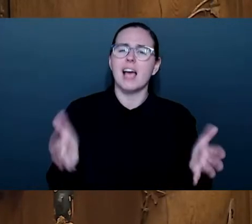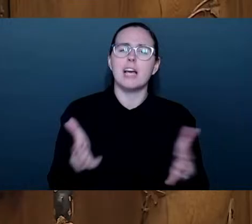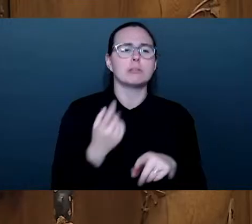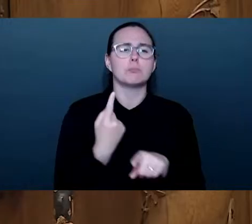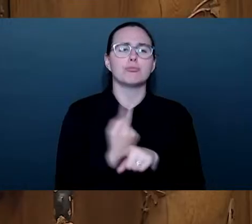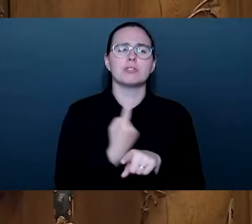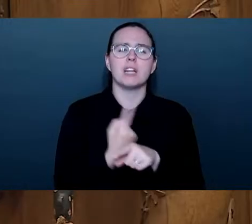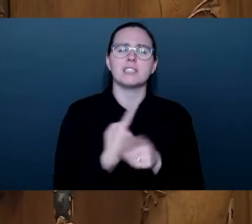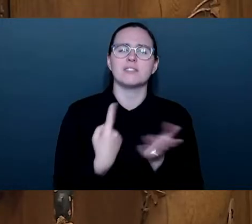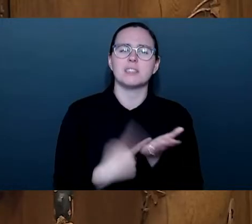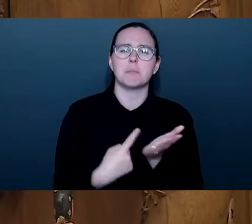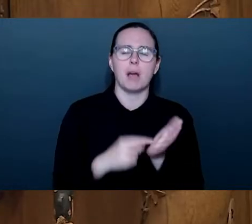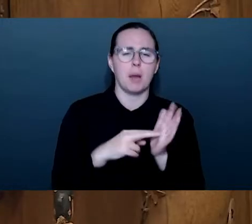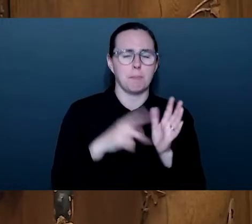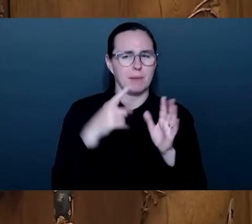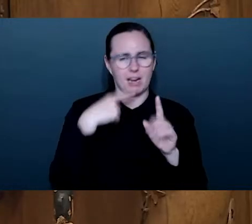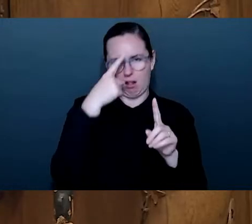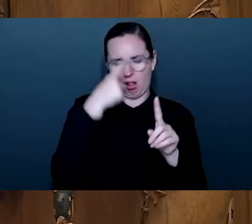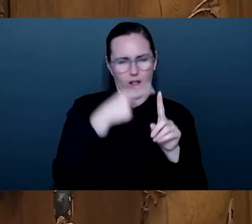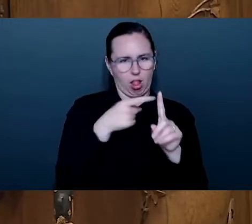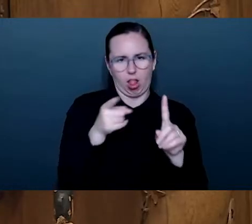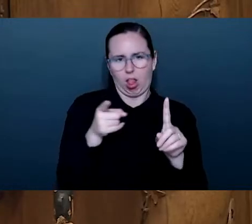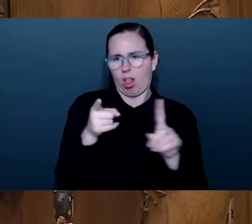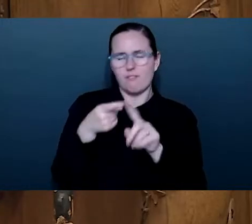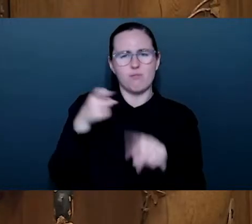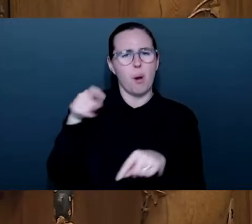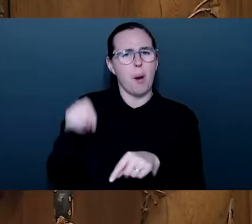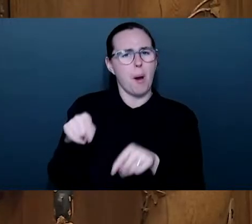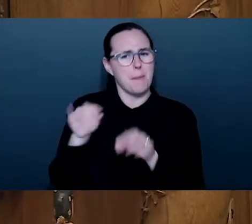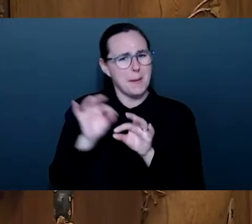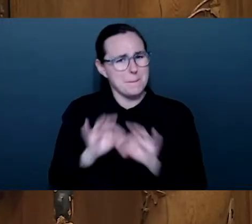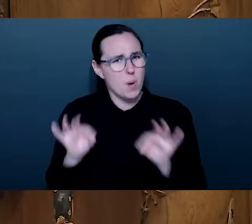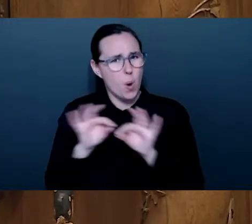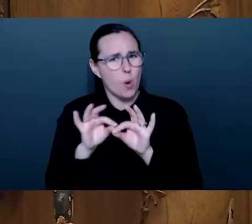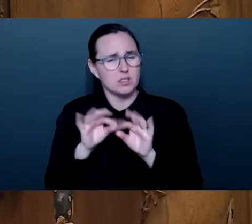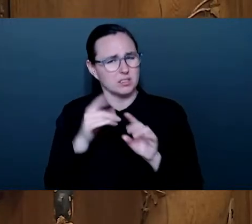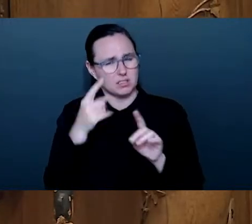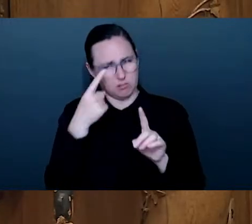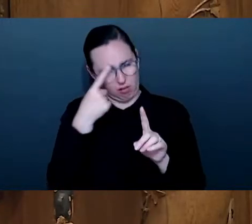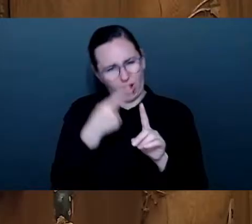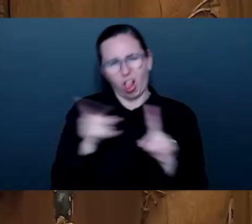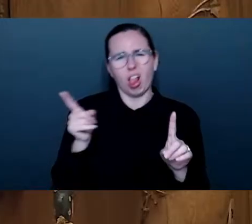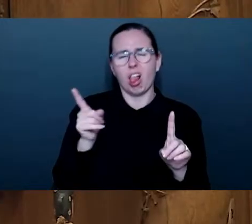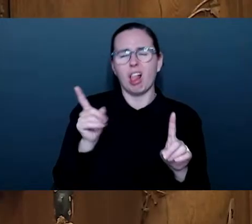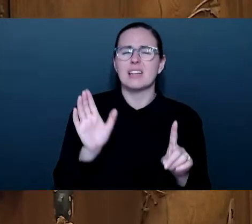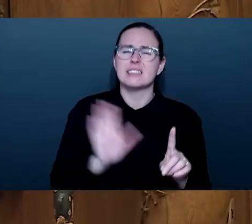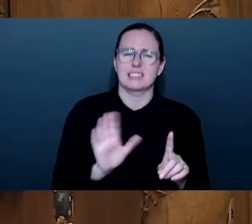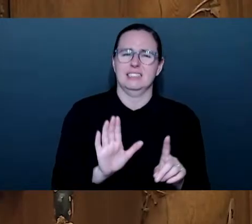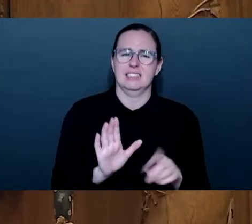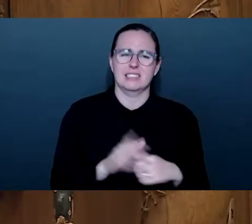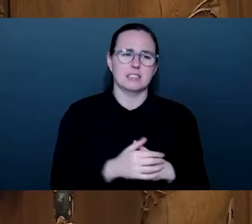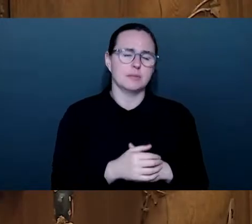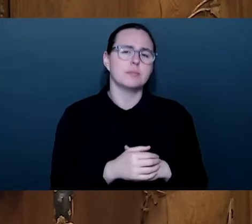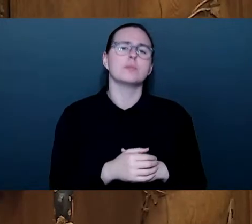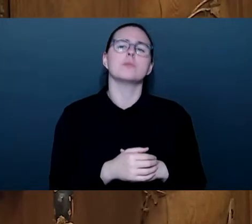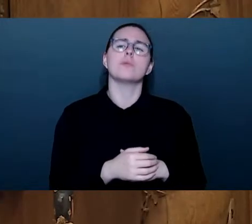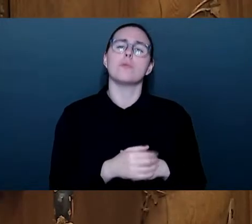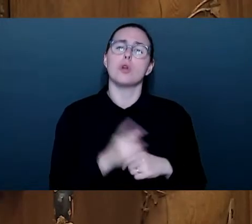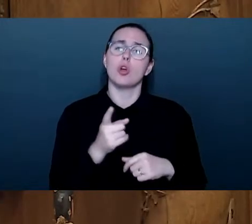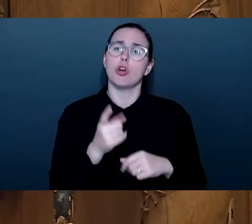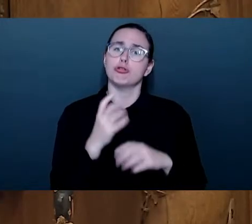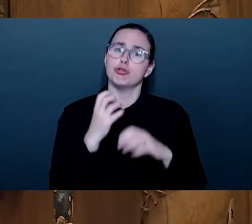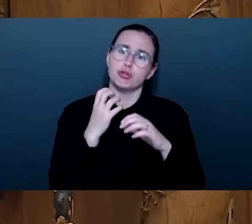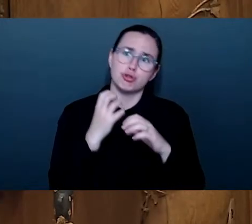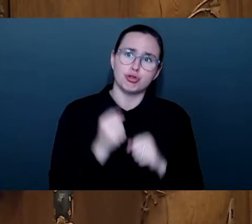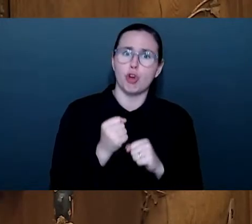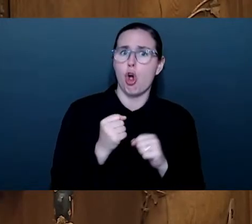we represent. That said, the use of strong language in terms that relate solely